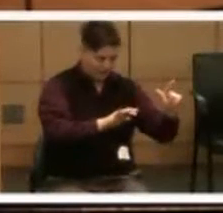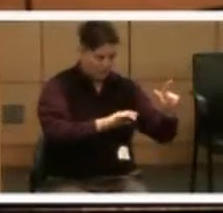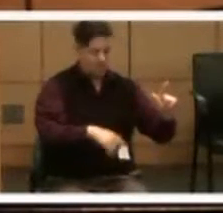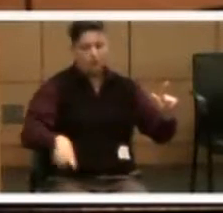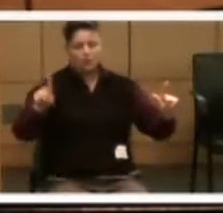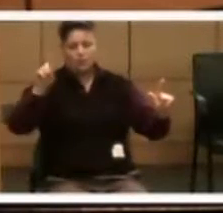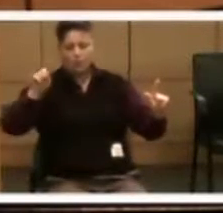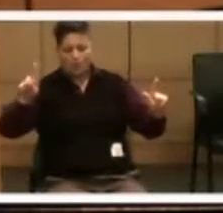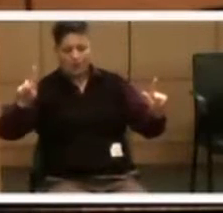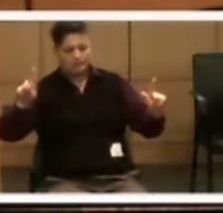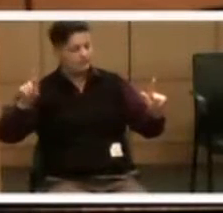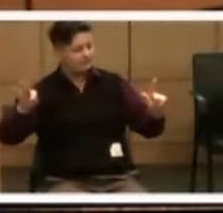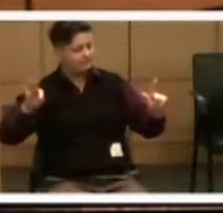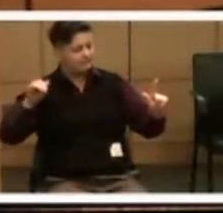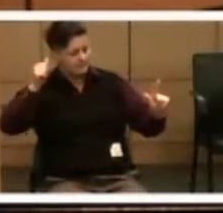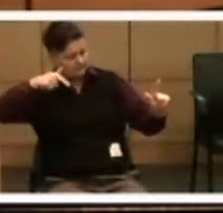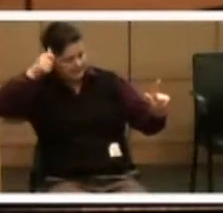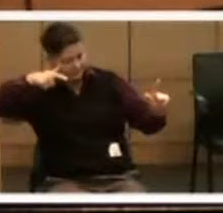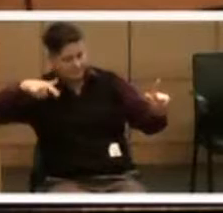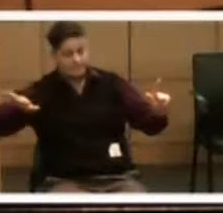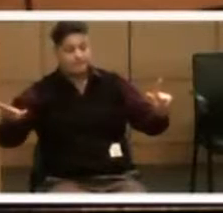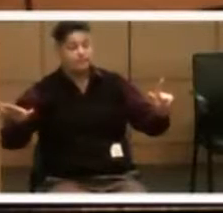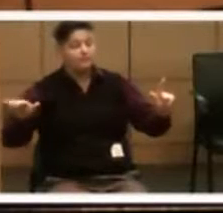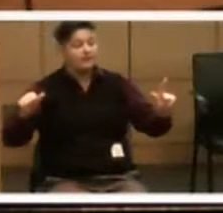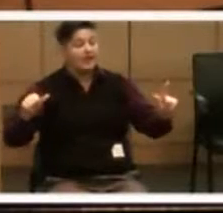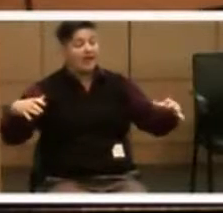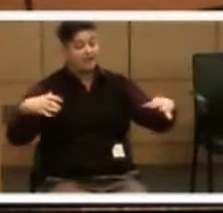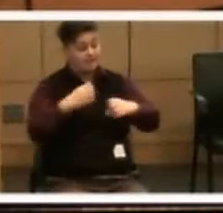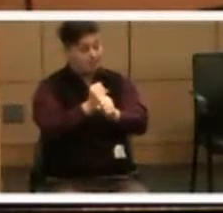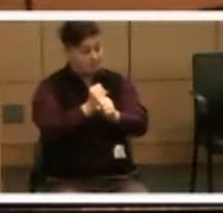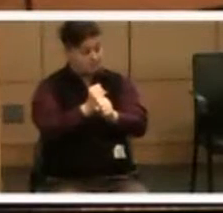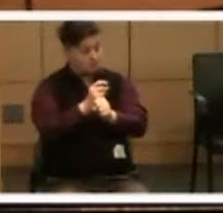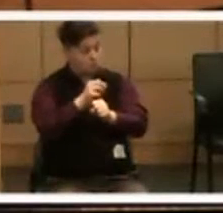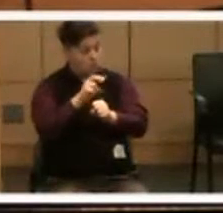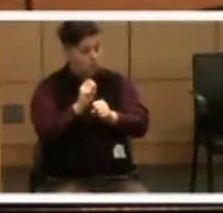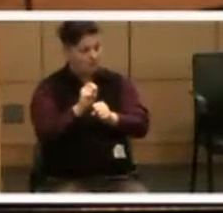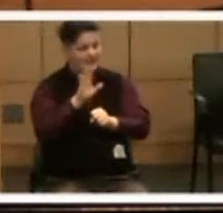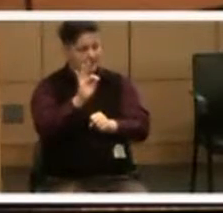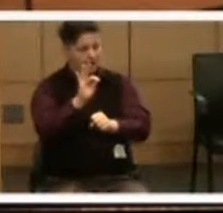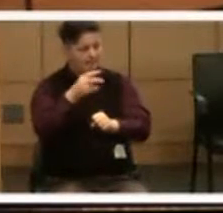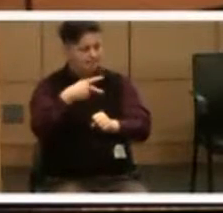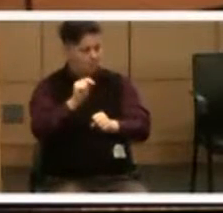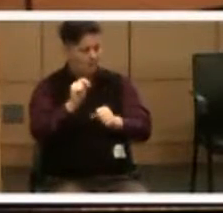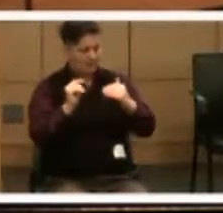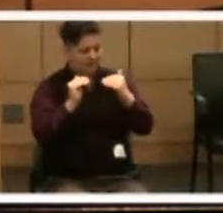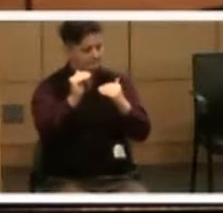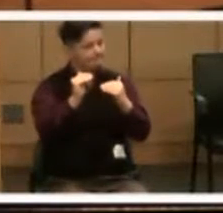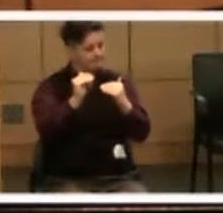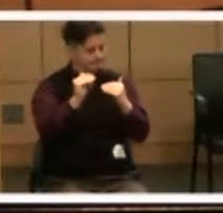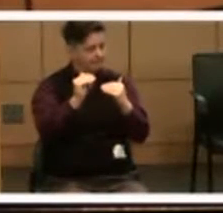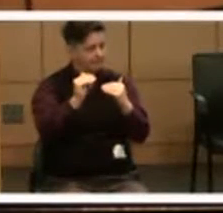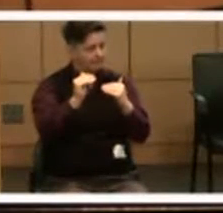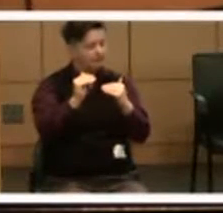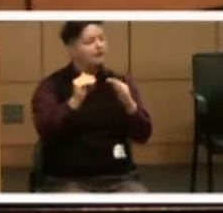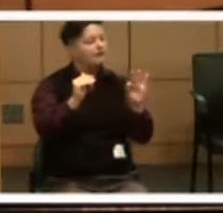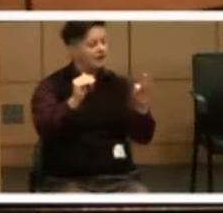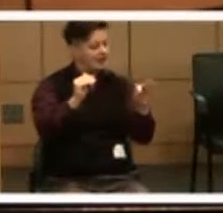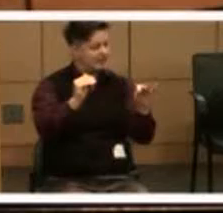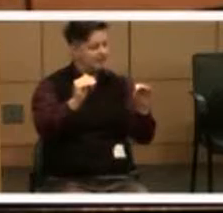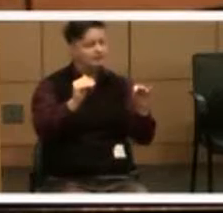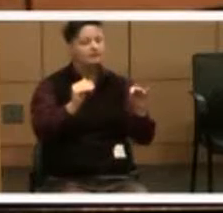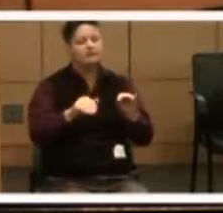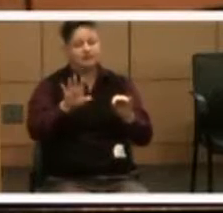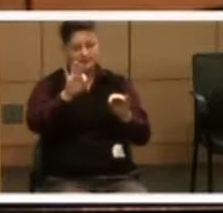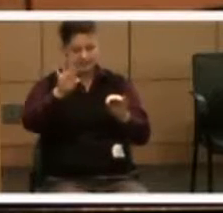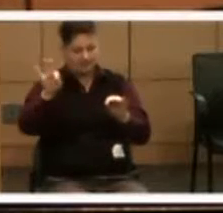101 if it was a sibling. And the composite scores, there was a 9-point gap, 90 for the child with unilateral hearing loss versus